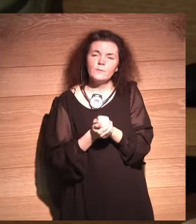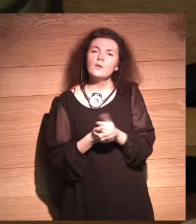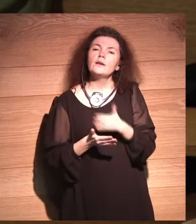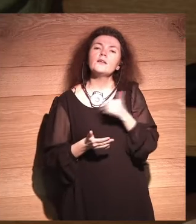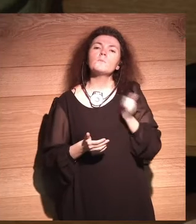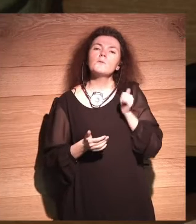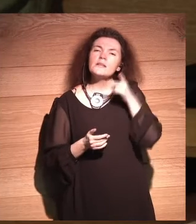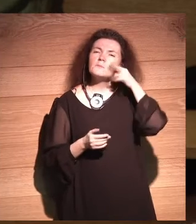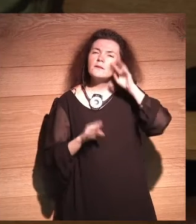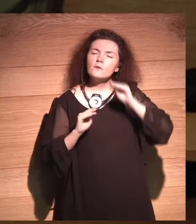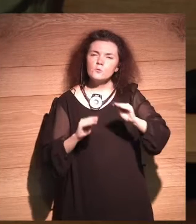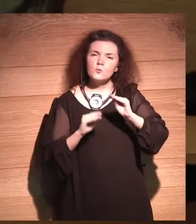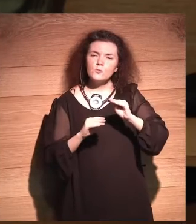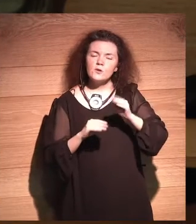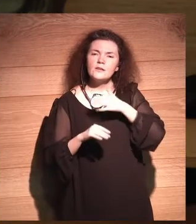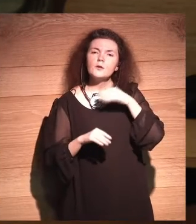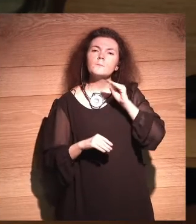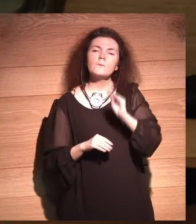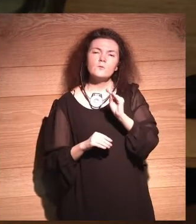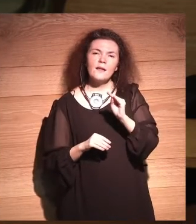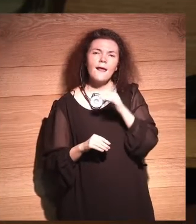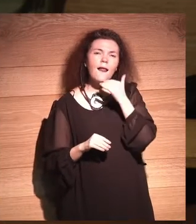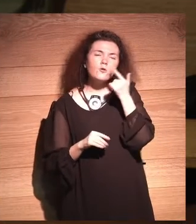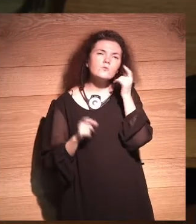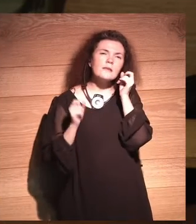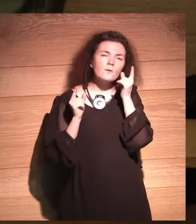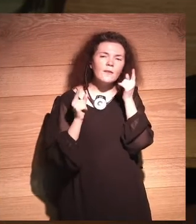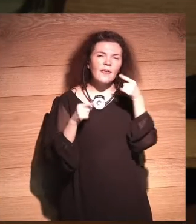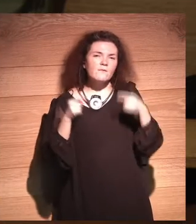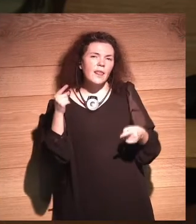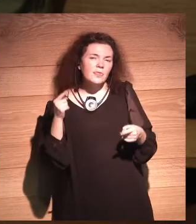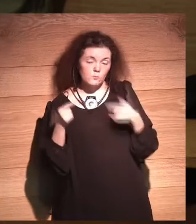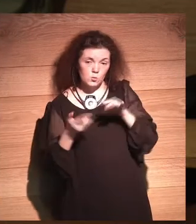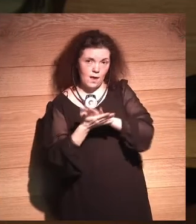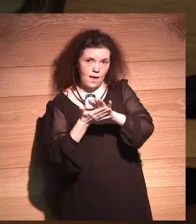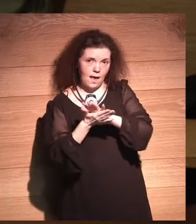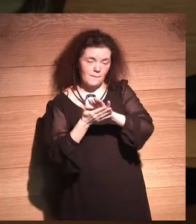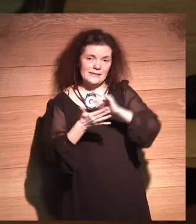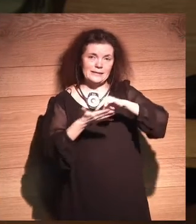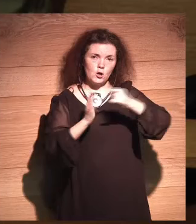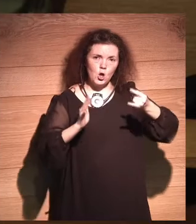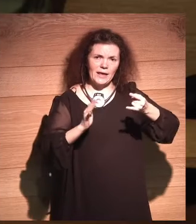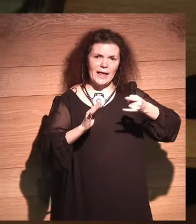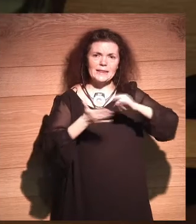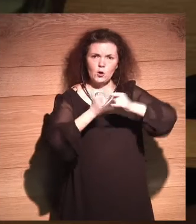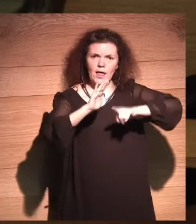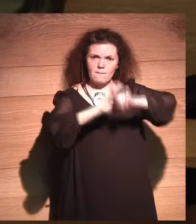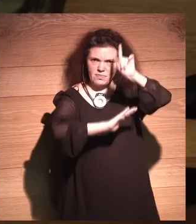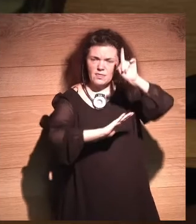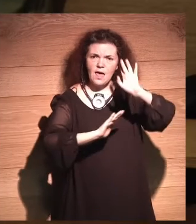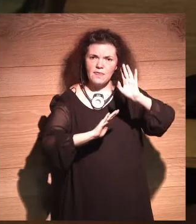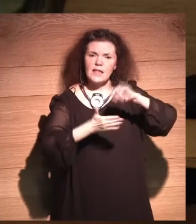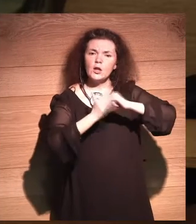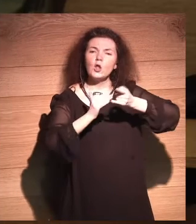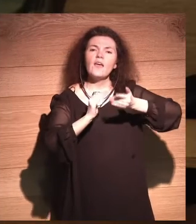do you notice any differences, because you're talking about tech and about very evolved tech, a lot of future trends. Do you